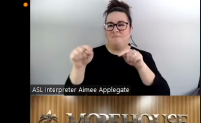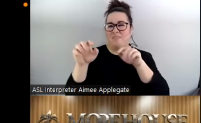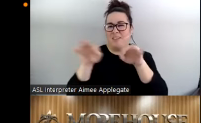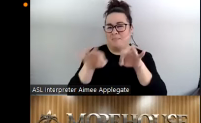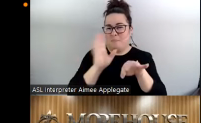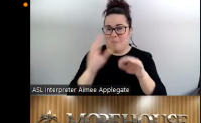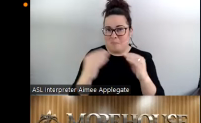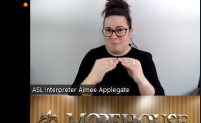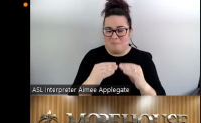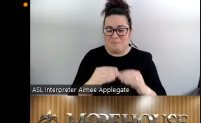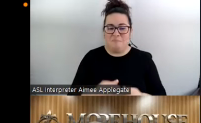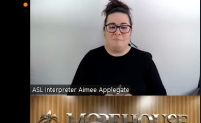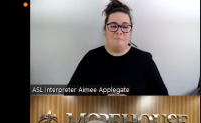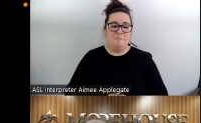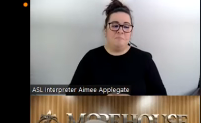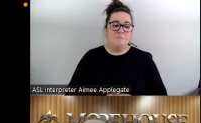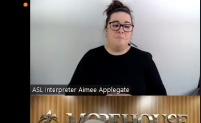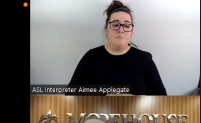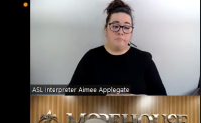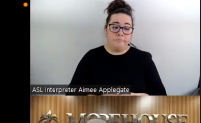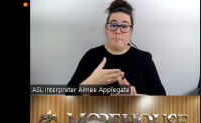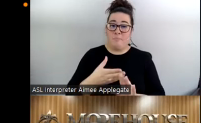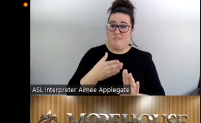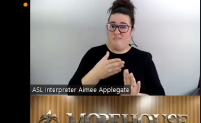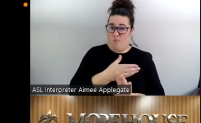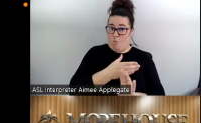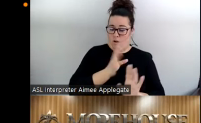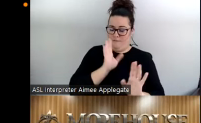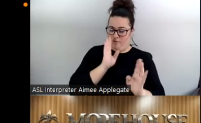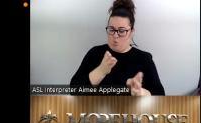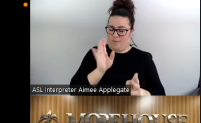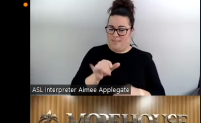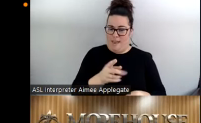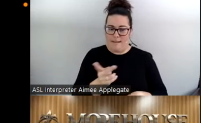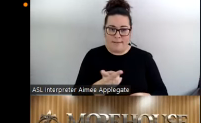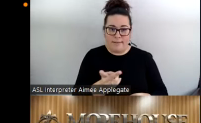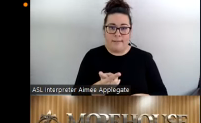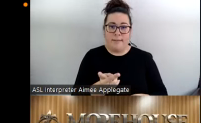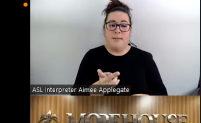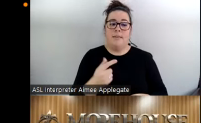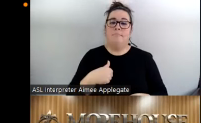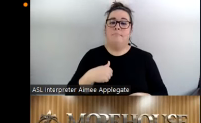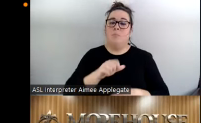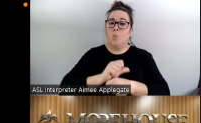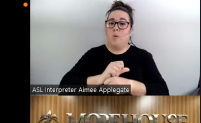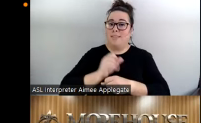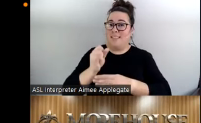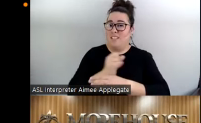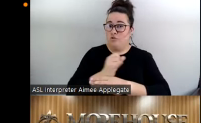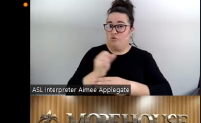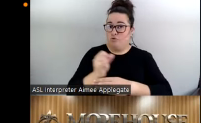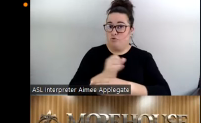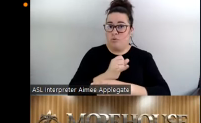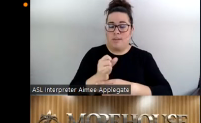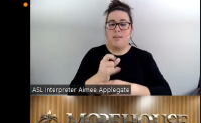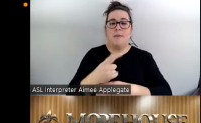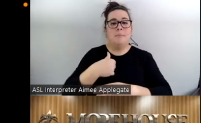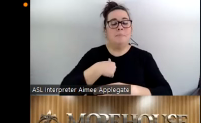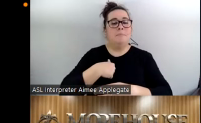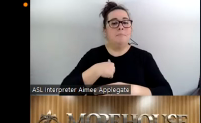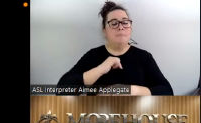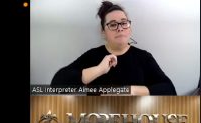Now, after I did that, I actually did a short stint in industry, as was mentioned. And so I actually founded my own technology startup,